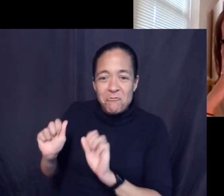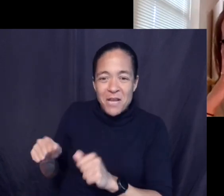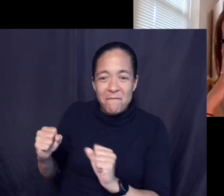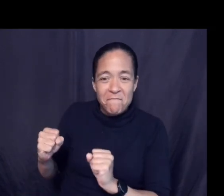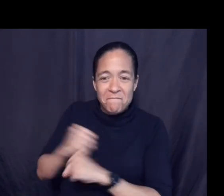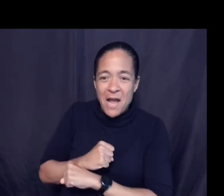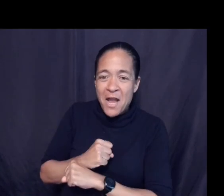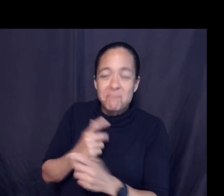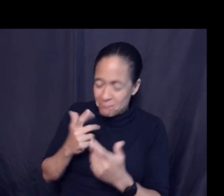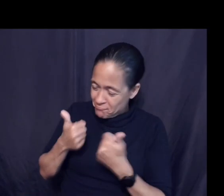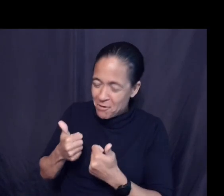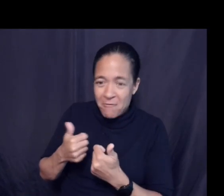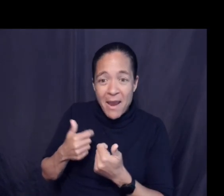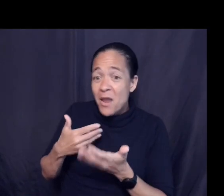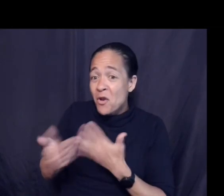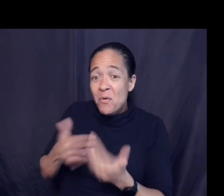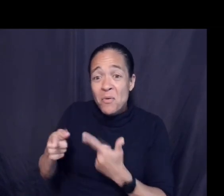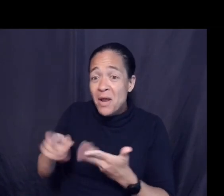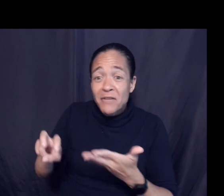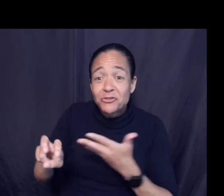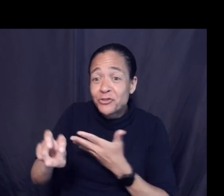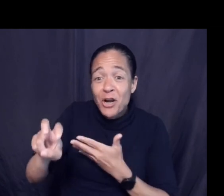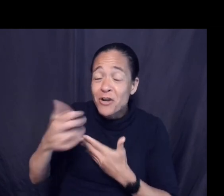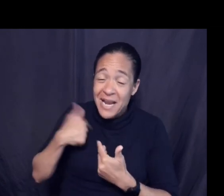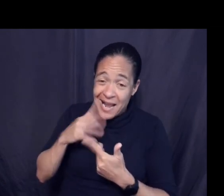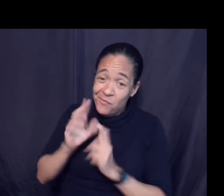in you, like wherever you go, I'll follow.